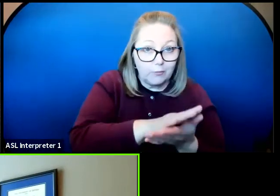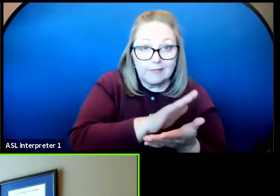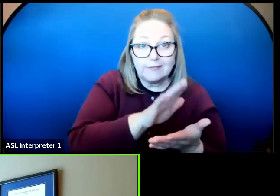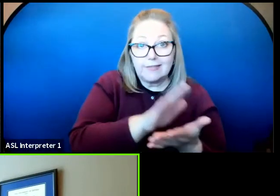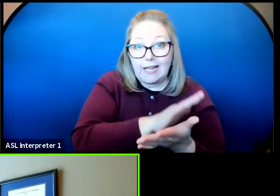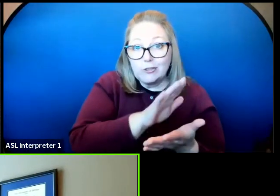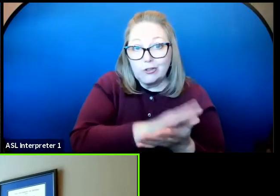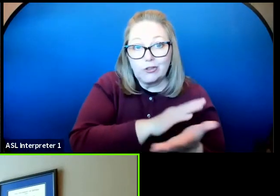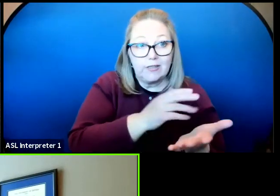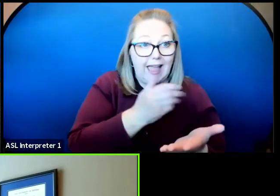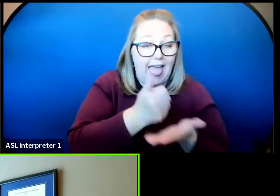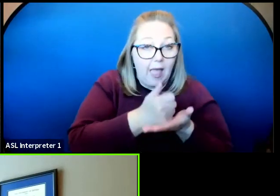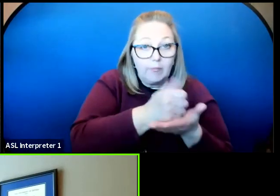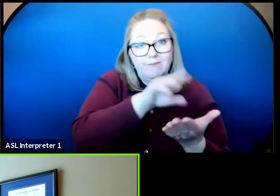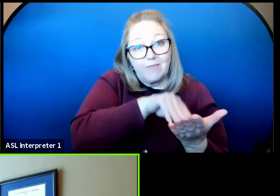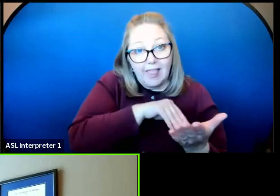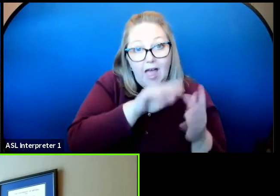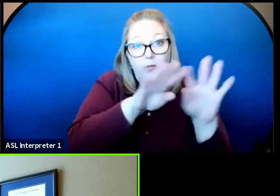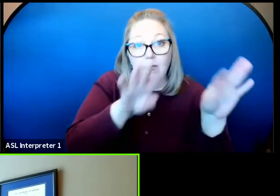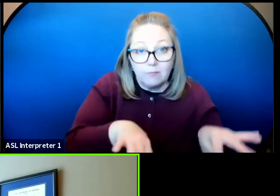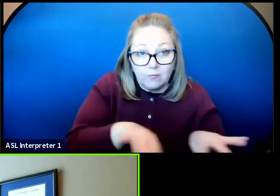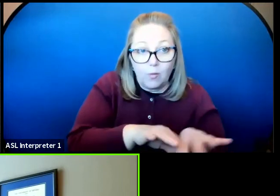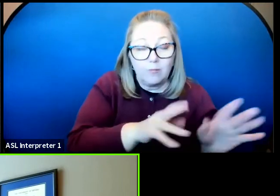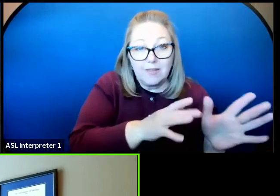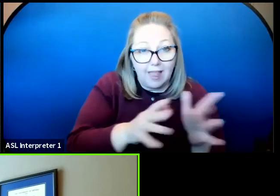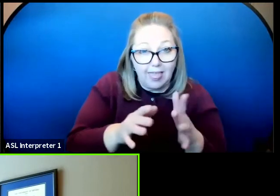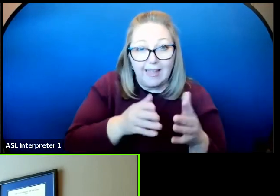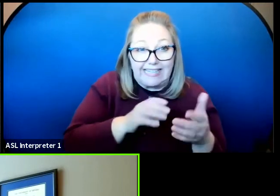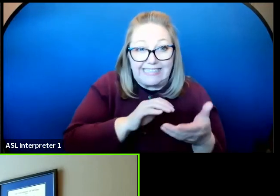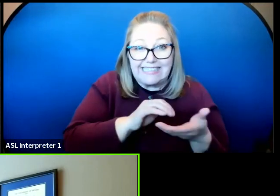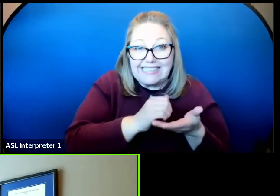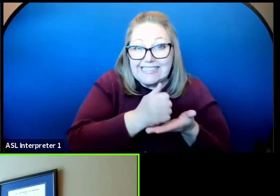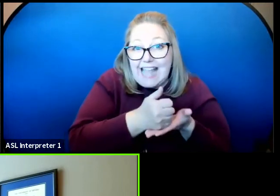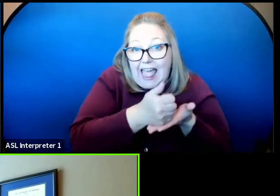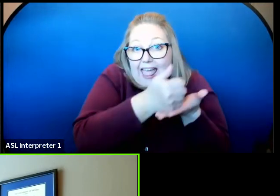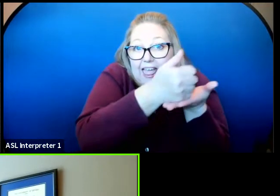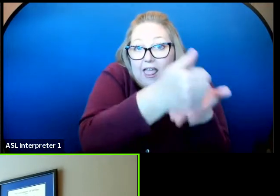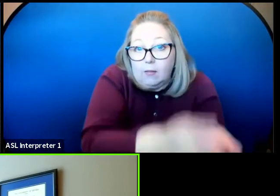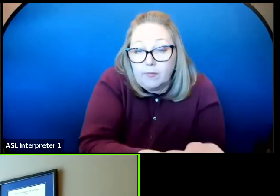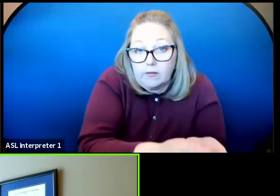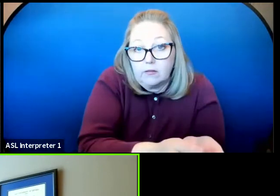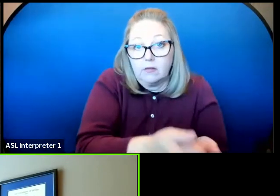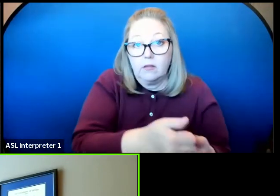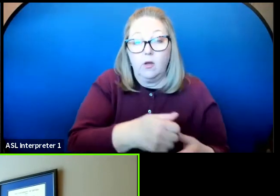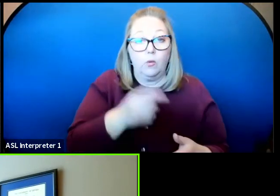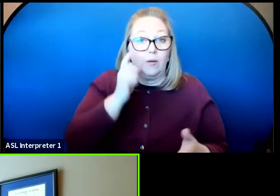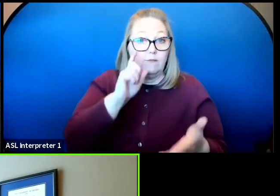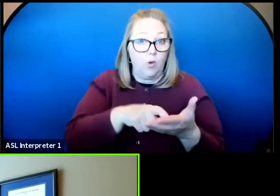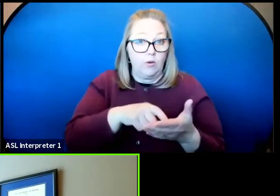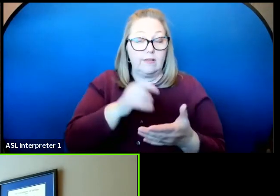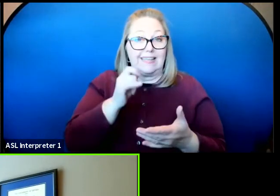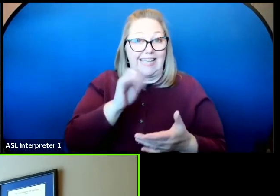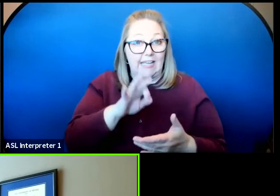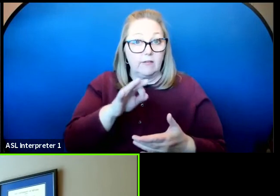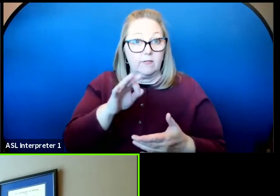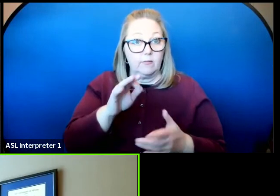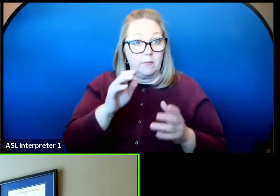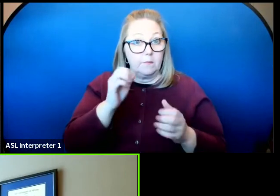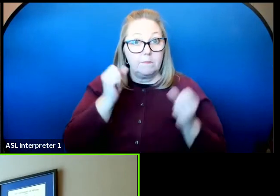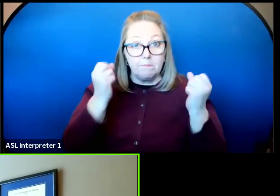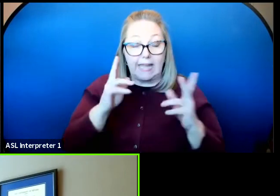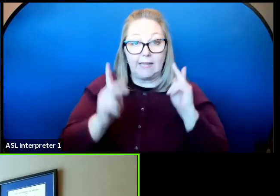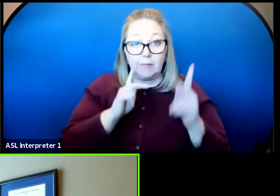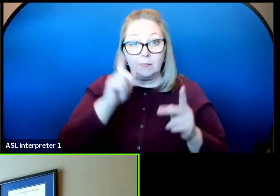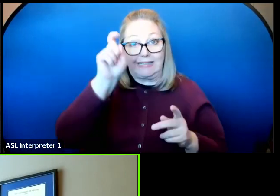application process, and the term is hand-holding. And what we found is that Many individuals need help. They need